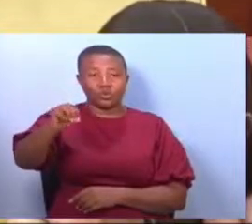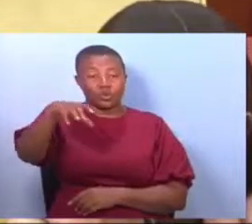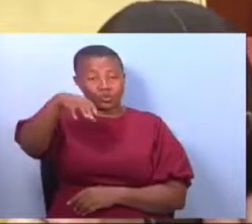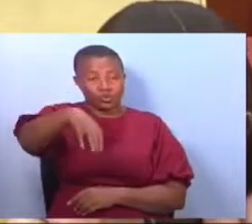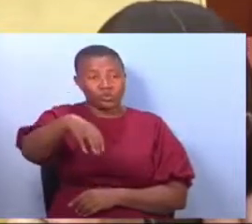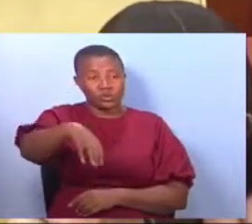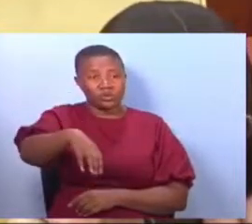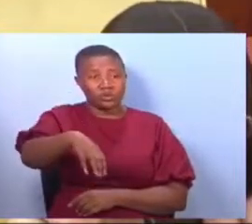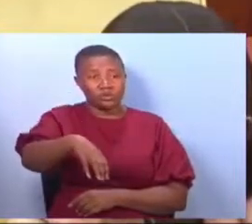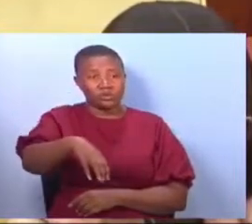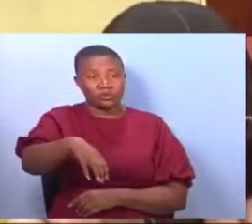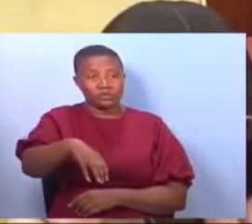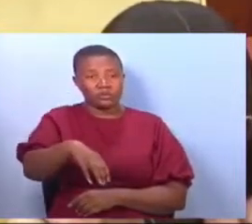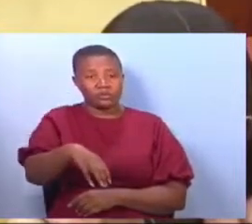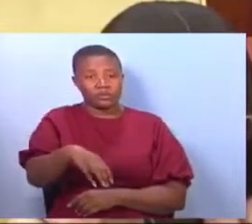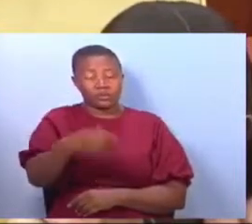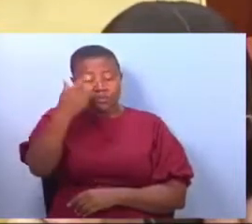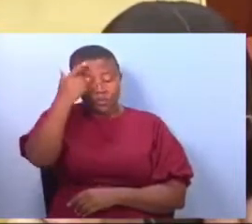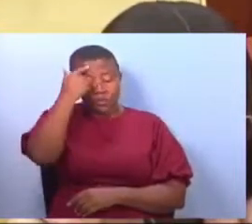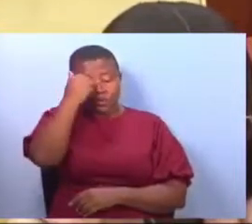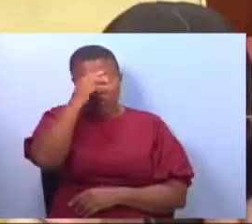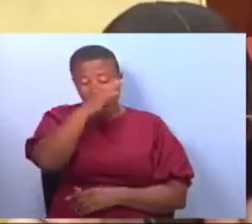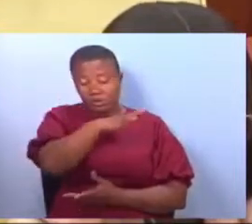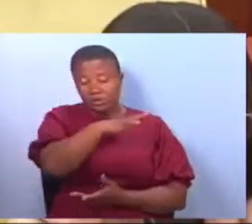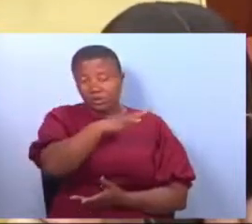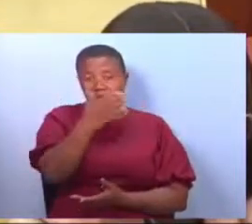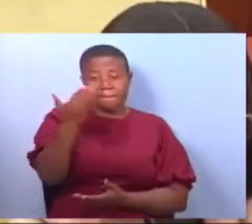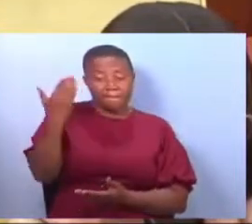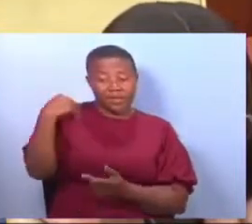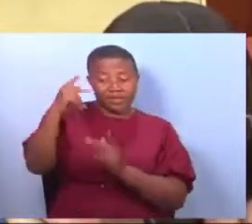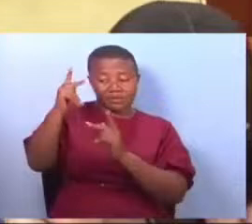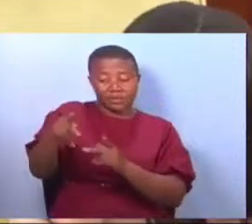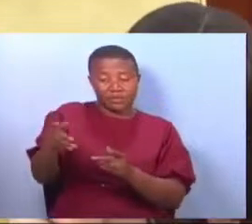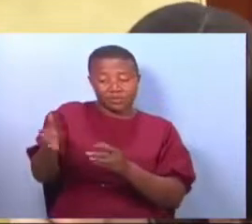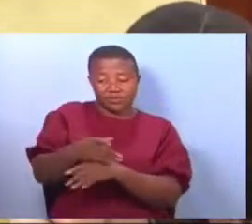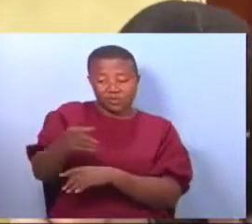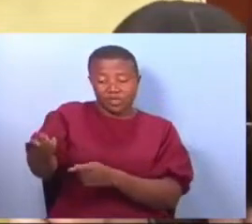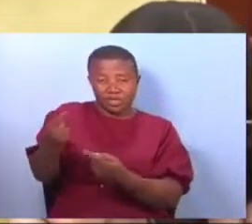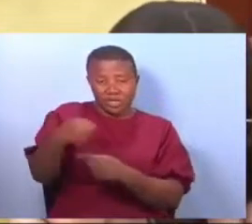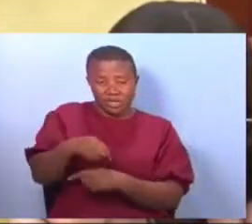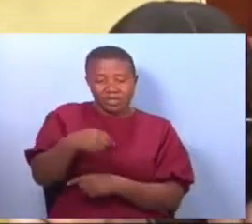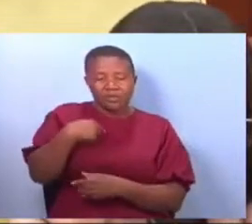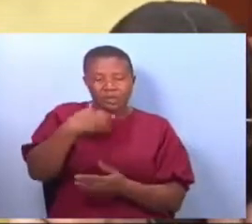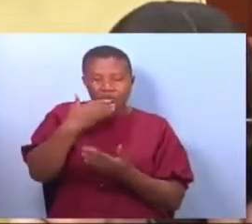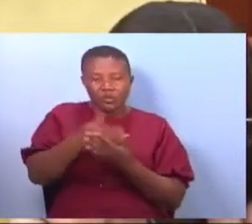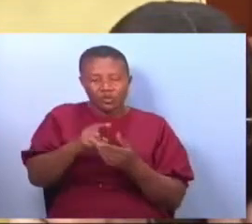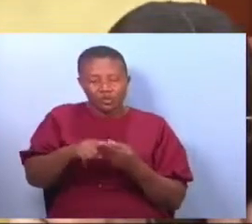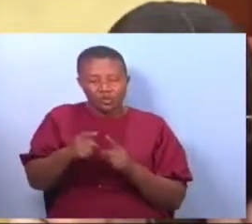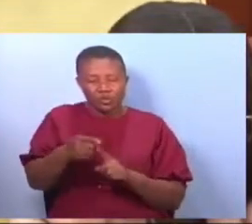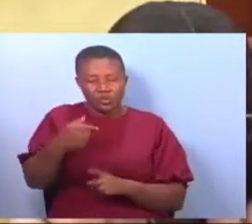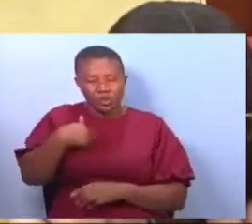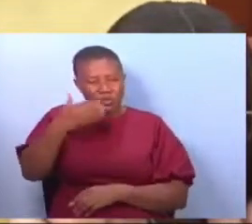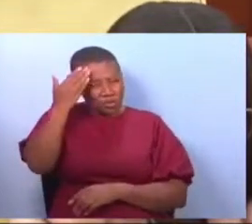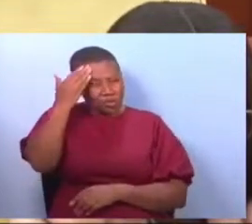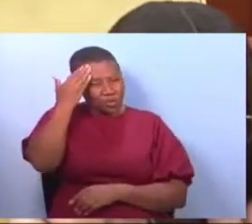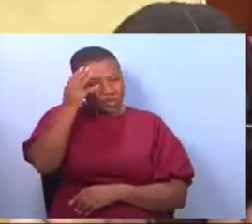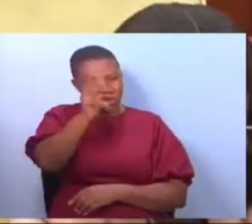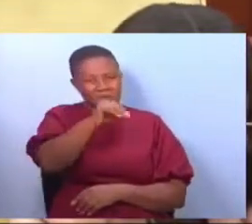predecessor was a very good friend of mine. Secondly, I'd also known Dr. Malfoy at